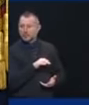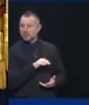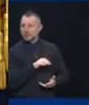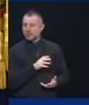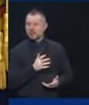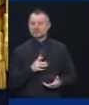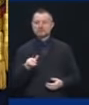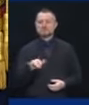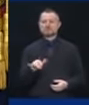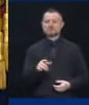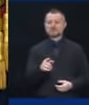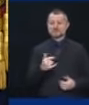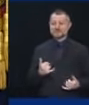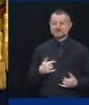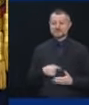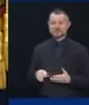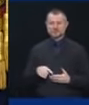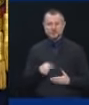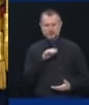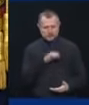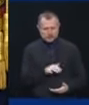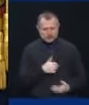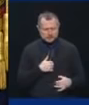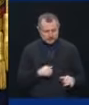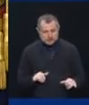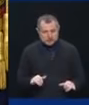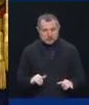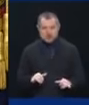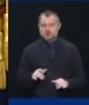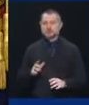this week, and then I say, whoops,